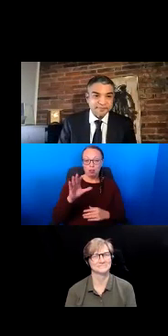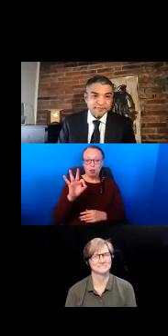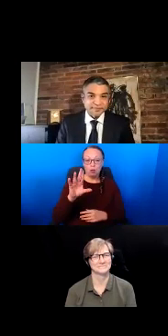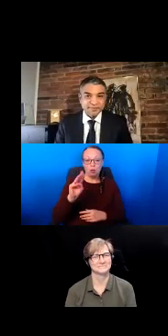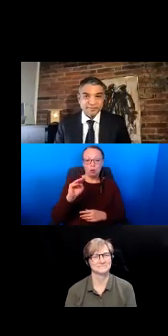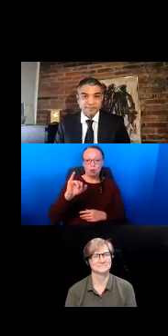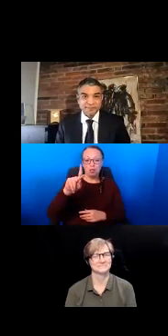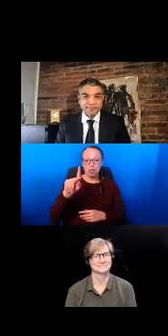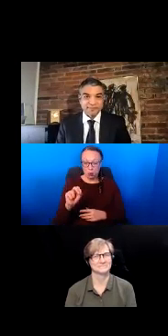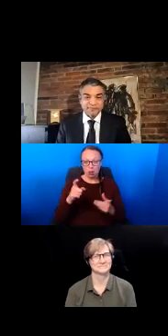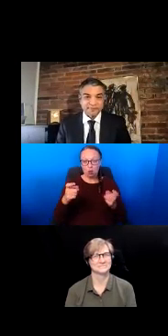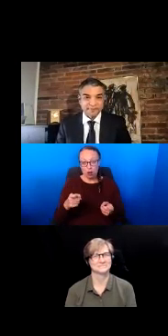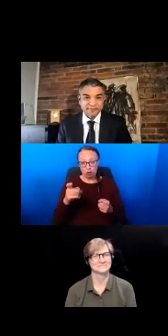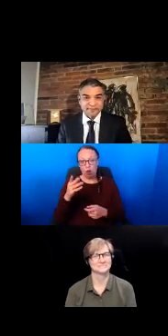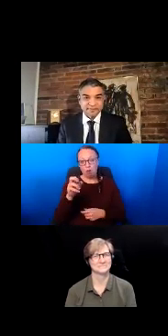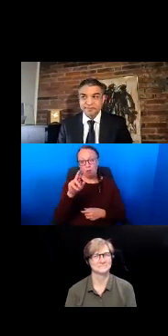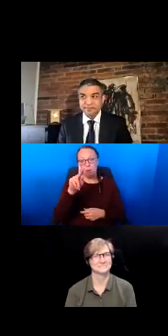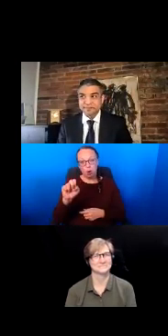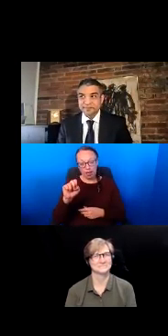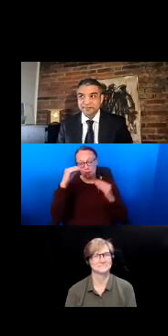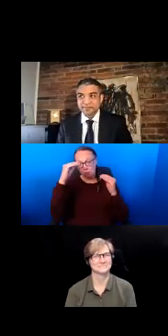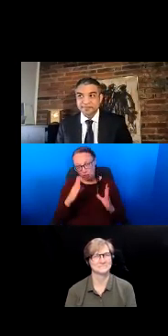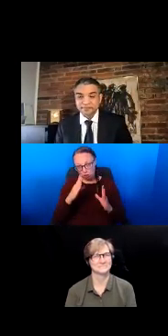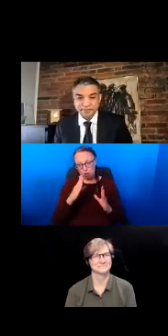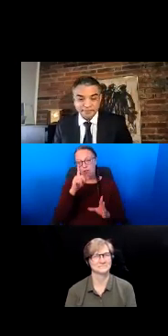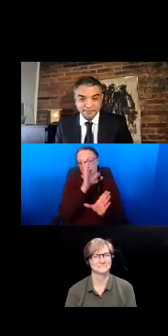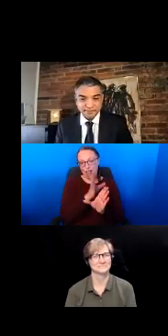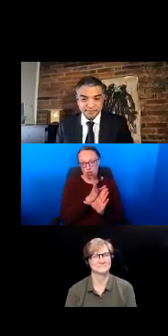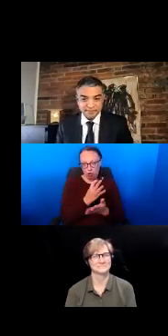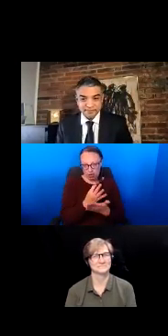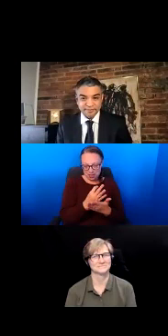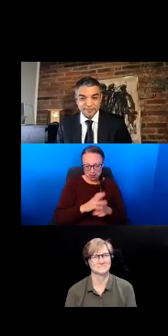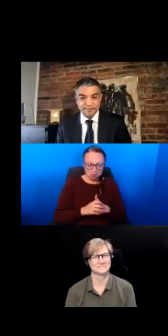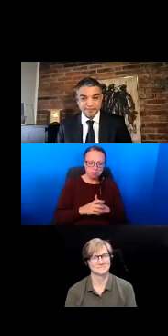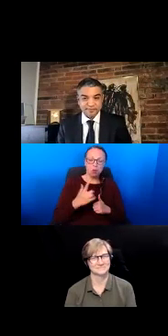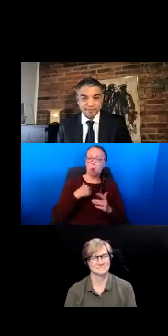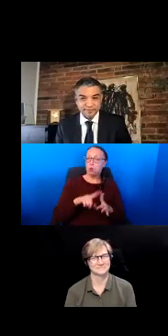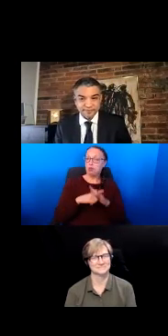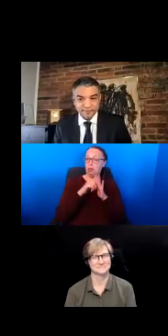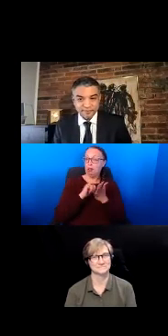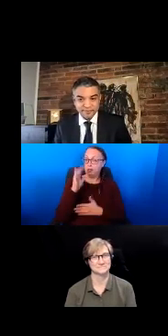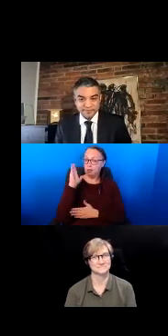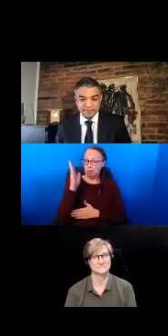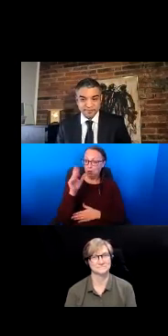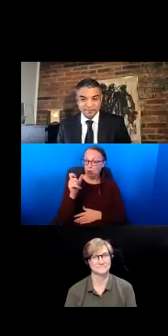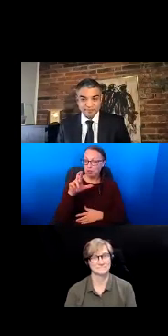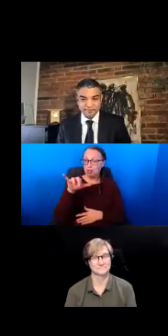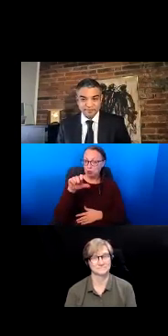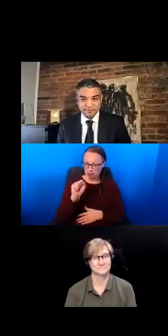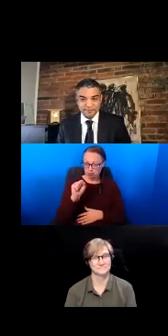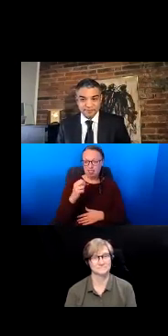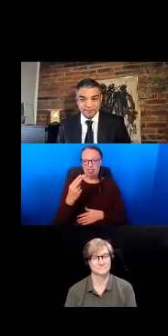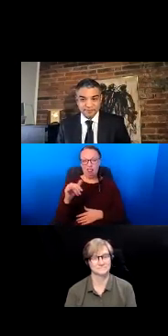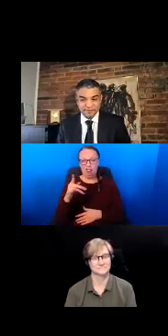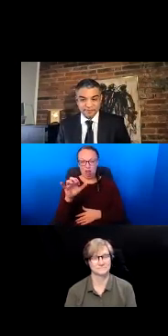BIRC and Professor of Psychological Sciences. We started the speaker series first in a hybrid format